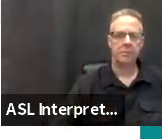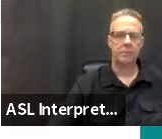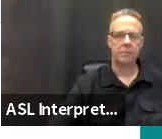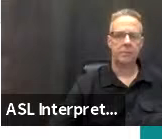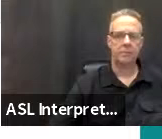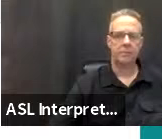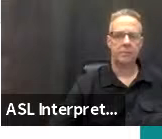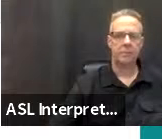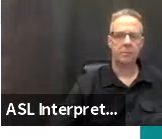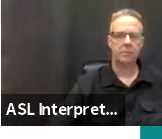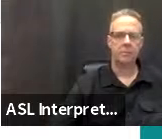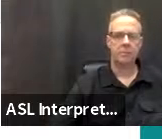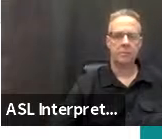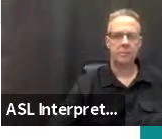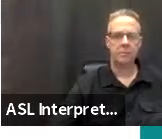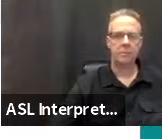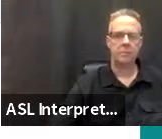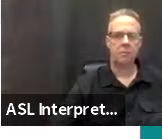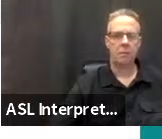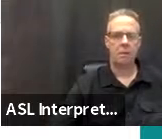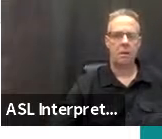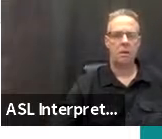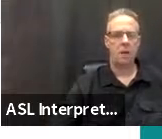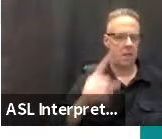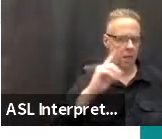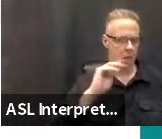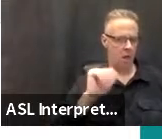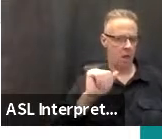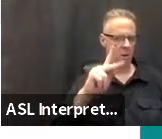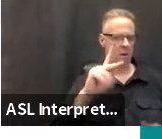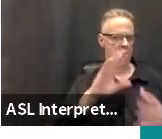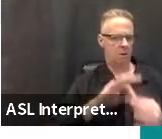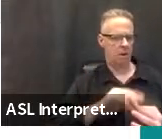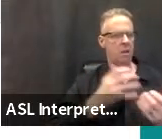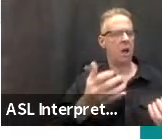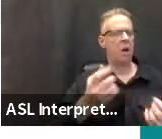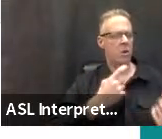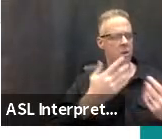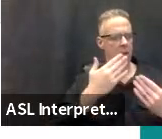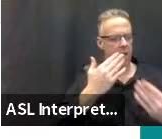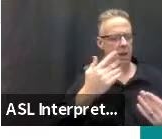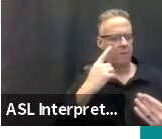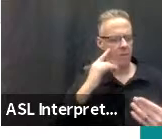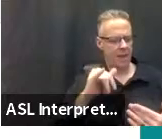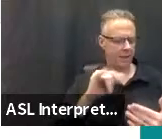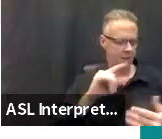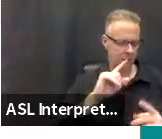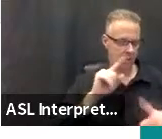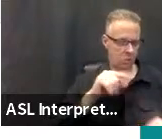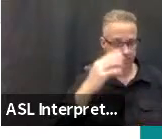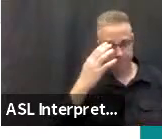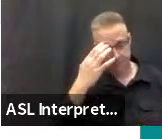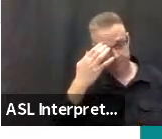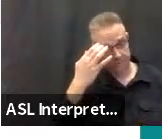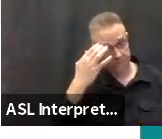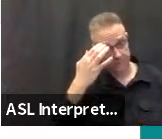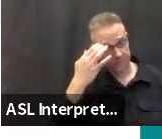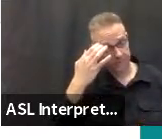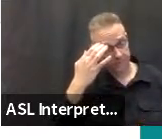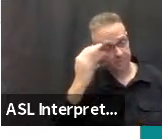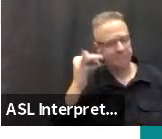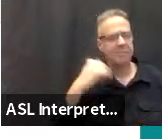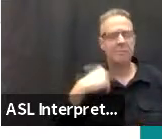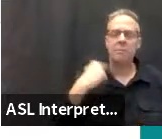Hey, thank you. And I think Mark addressed a lot of the questions that I had around this as well. So thank you for that, Mark. This also just keeps me